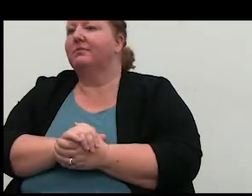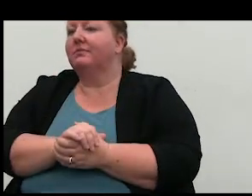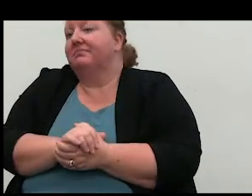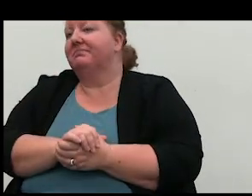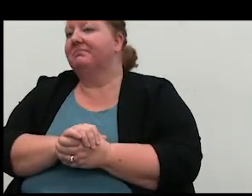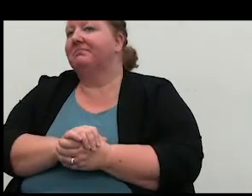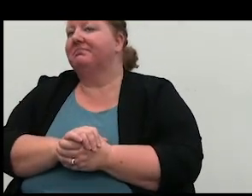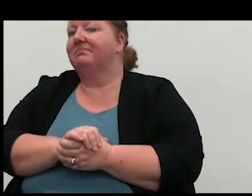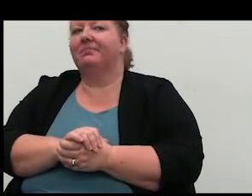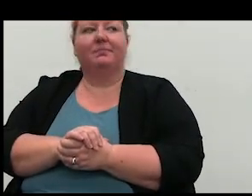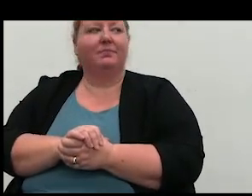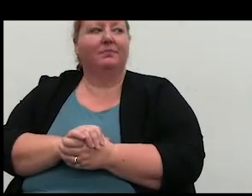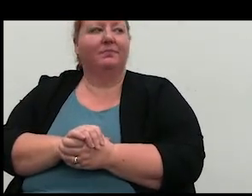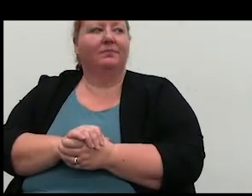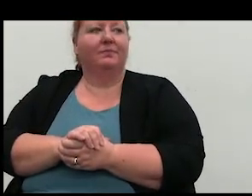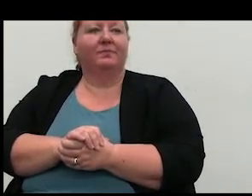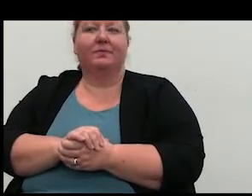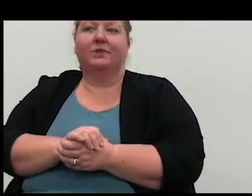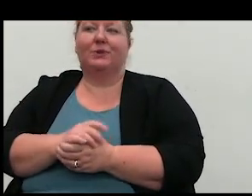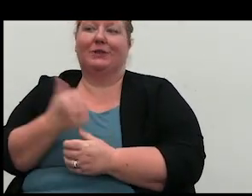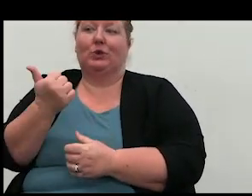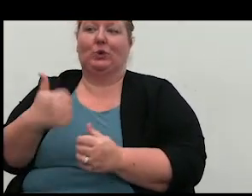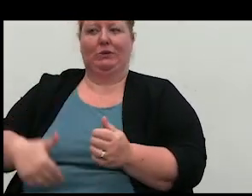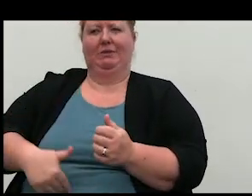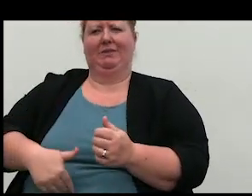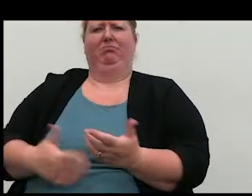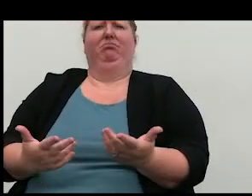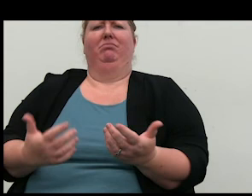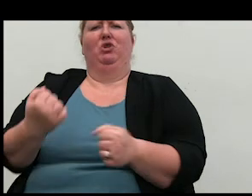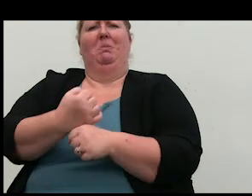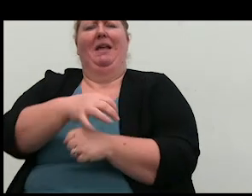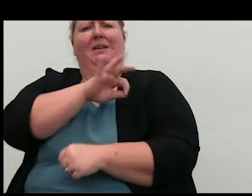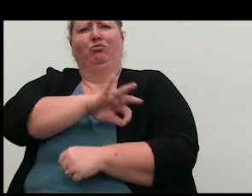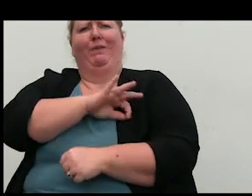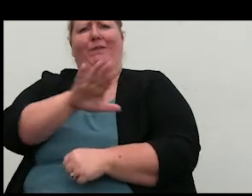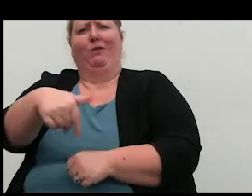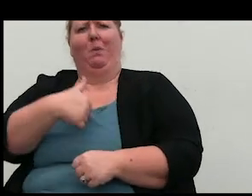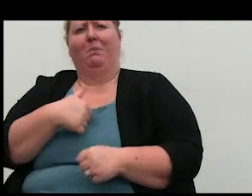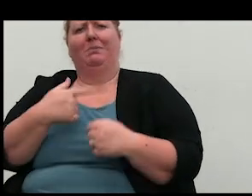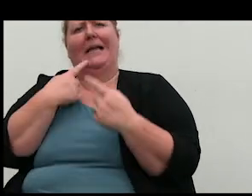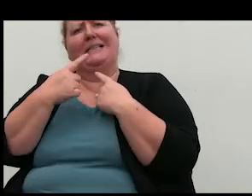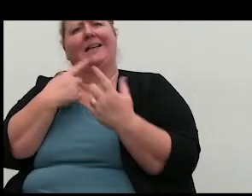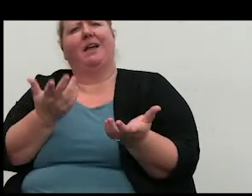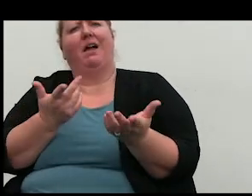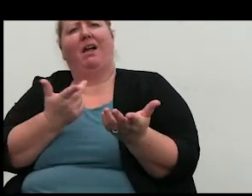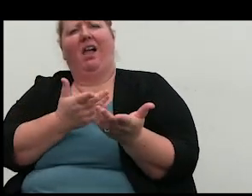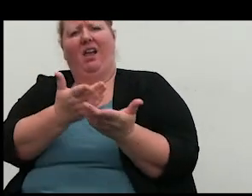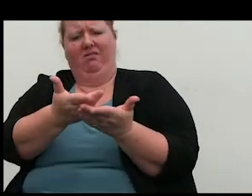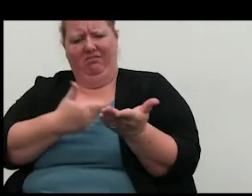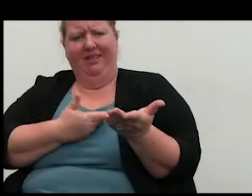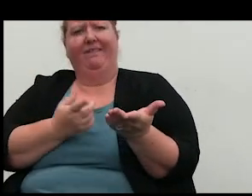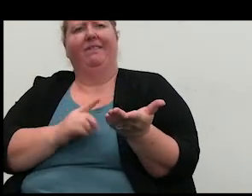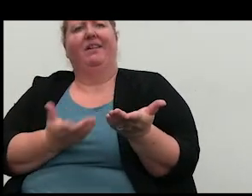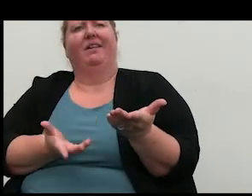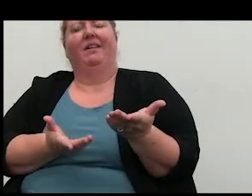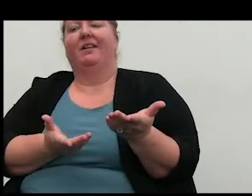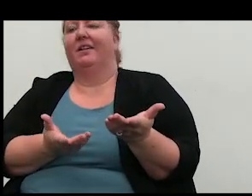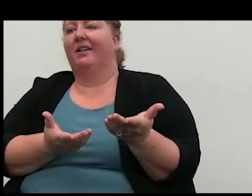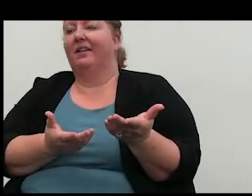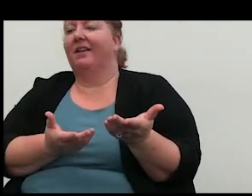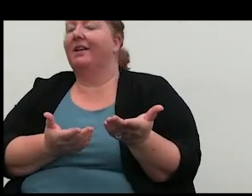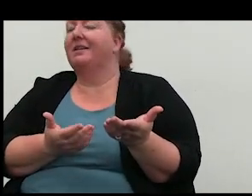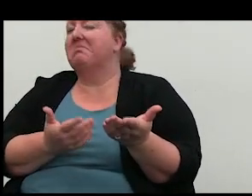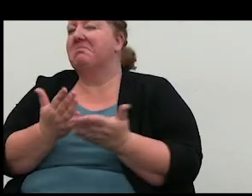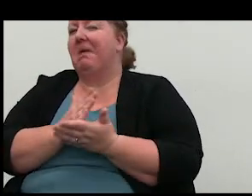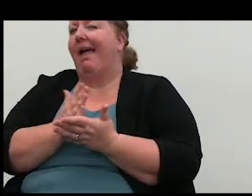So, I mean, I think it's a good instinct to say, well, hang on, you're making money out of my data and I'm not getting anything from this. But I'm